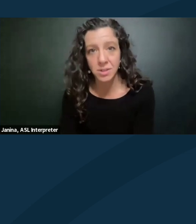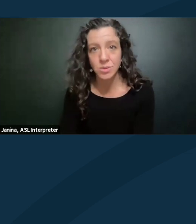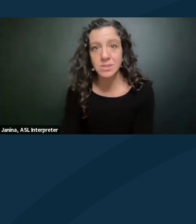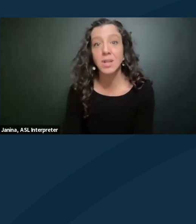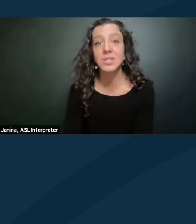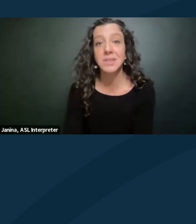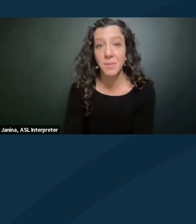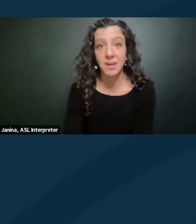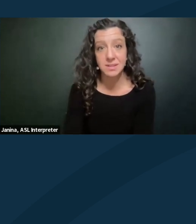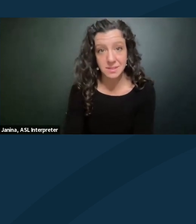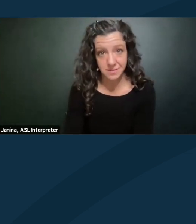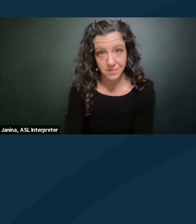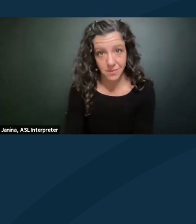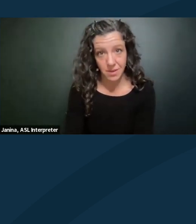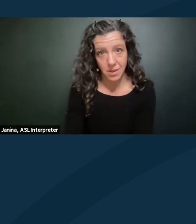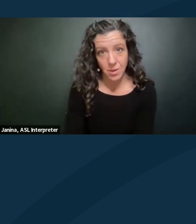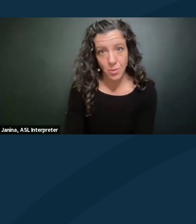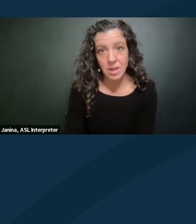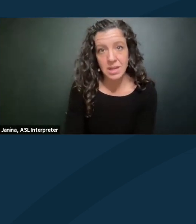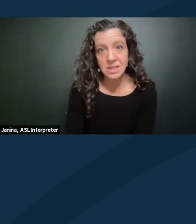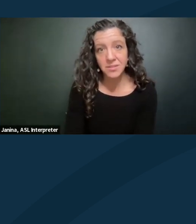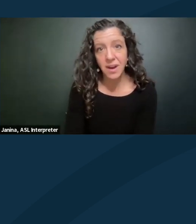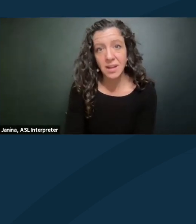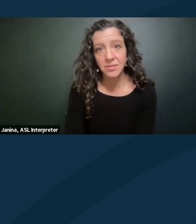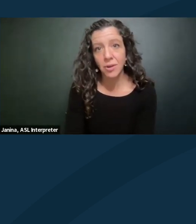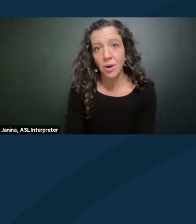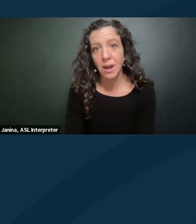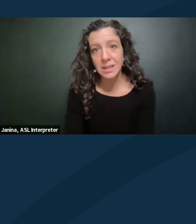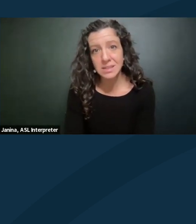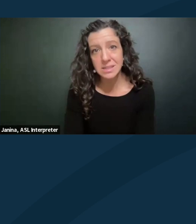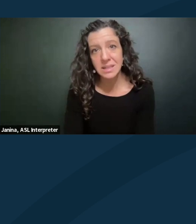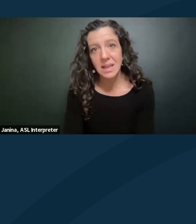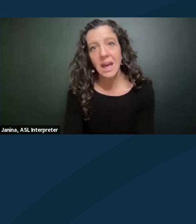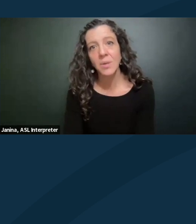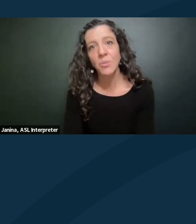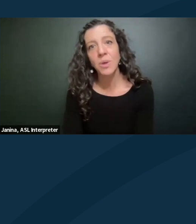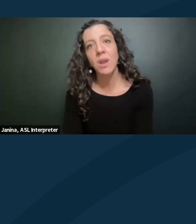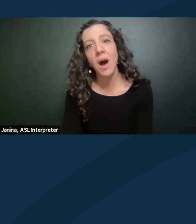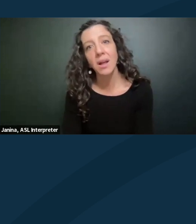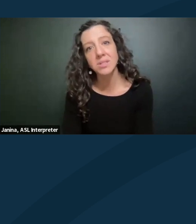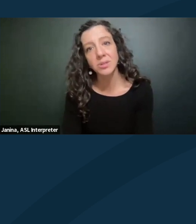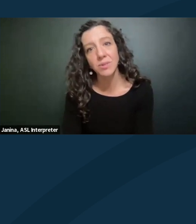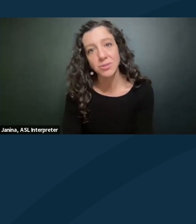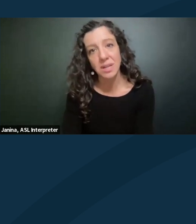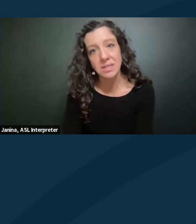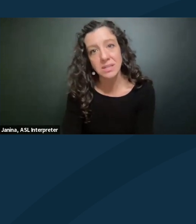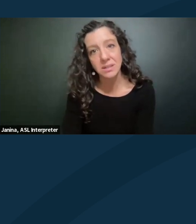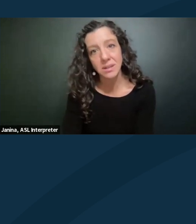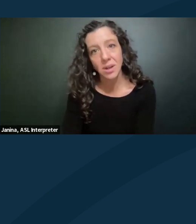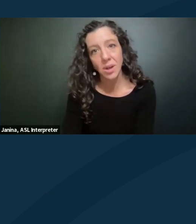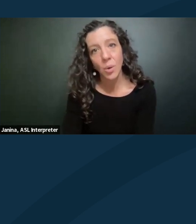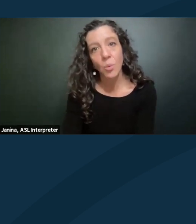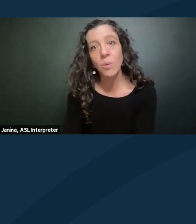all individuals, not just some of us. We need to fight for our rights, and we will not